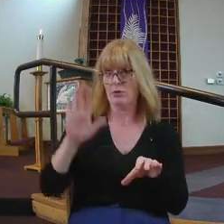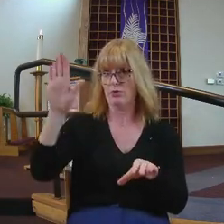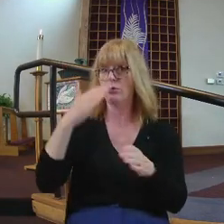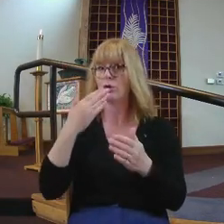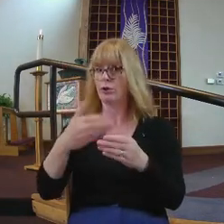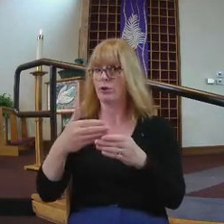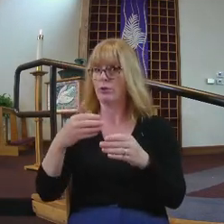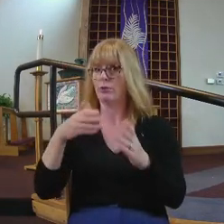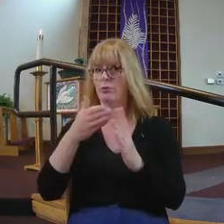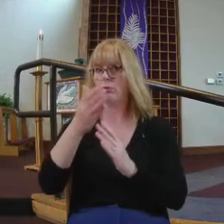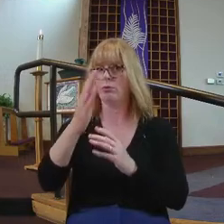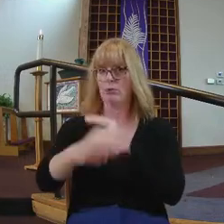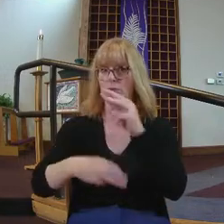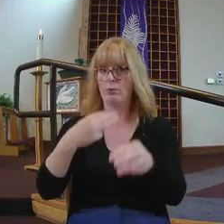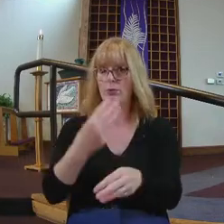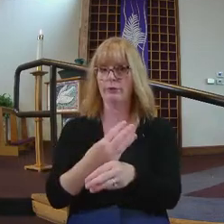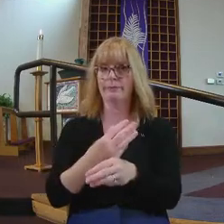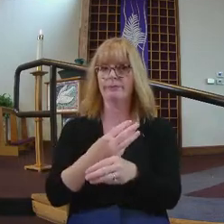pray. Amen.